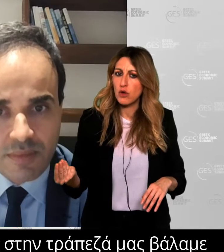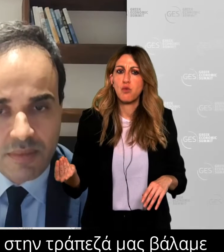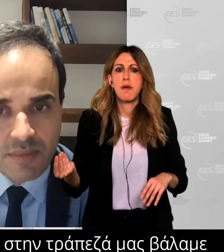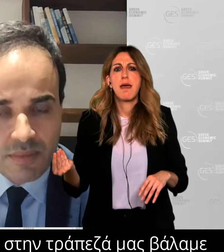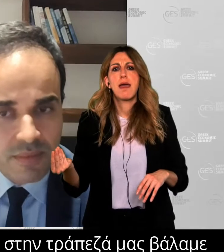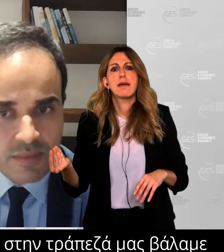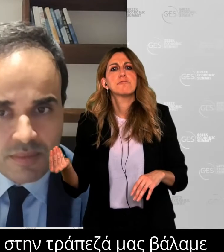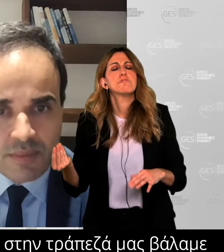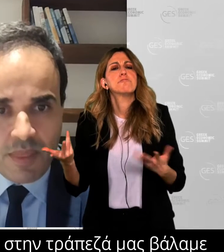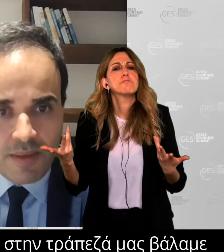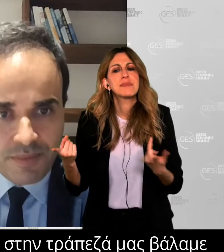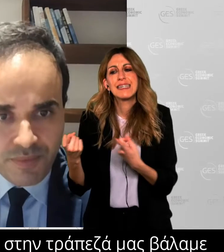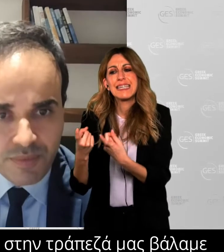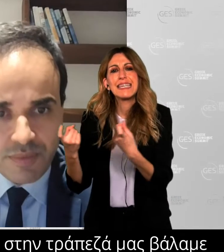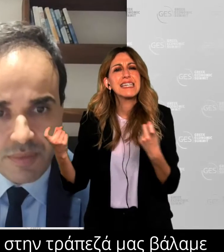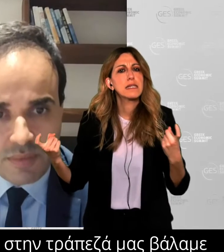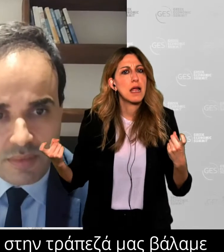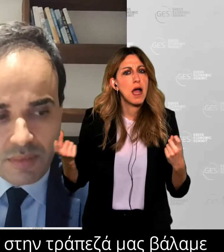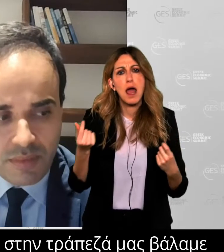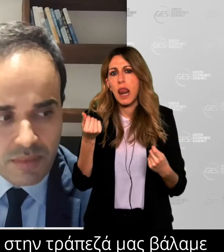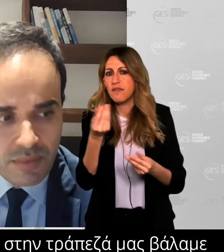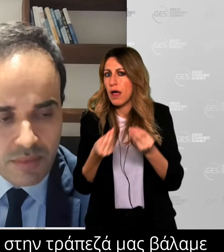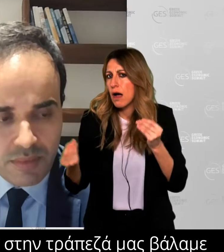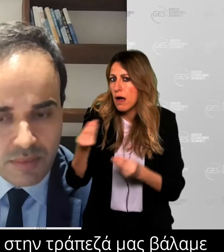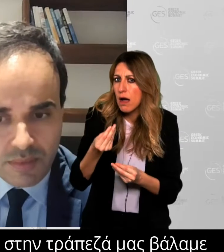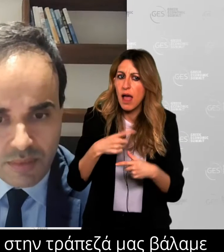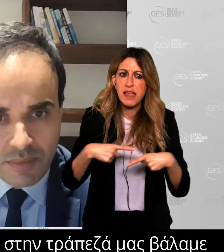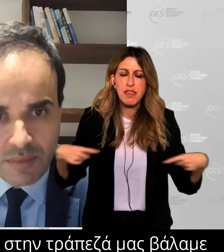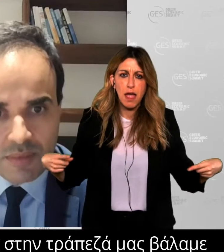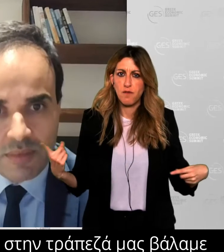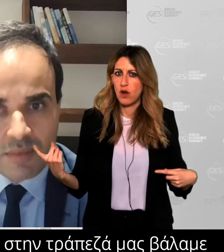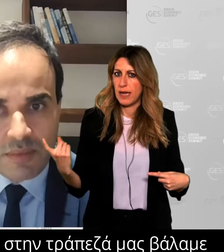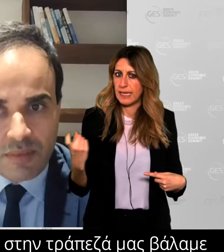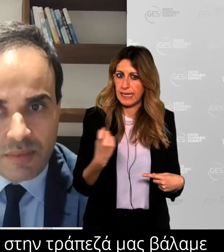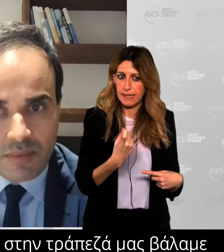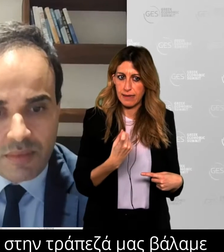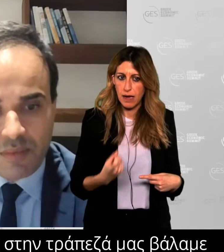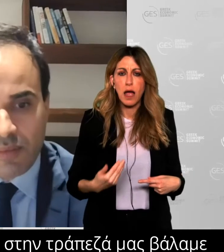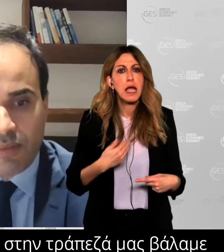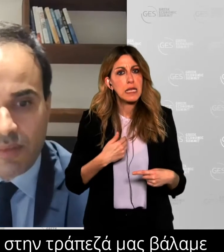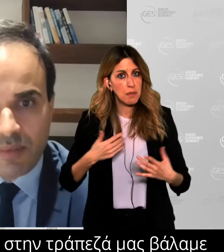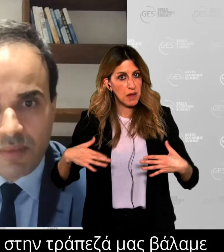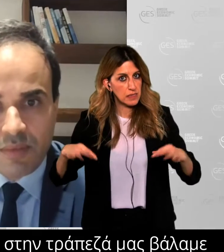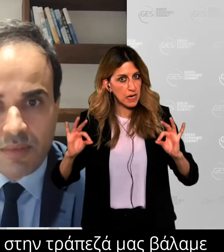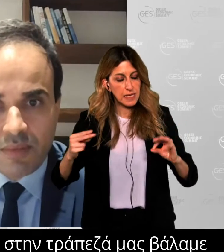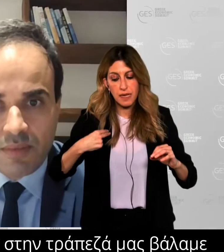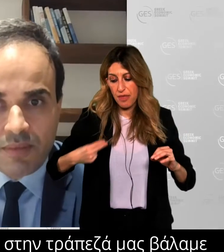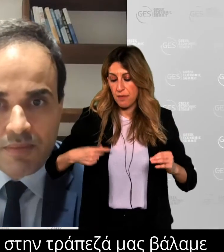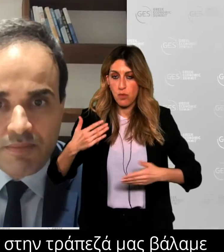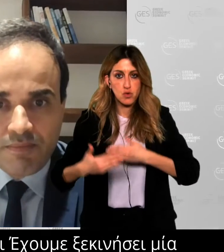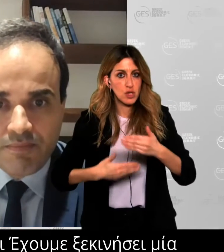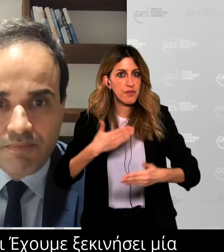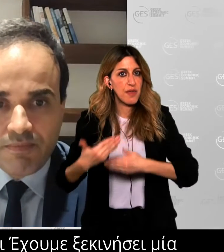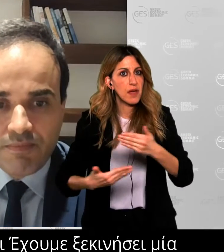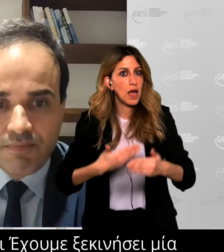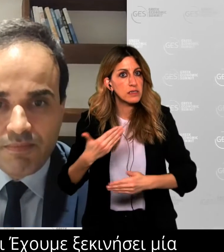So showing it matters at that level as well. And we embarked on this quite public process, consulting with our stakeholders, working with specialists